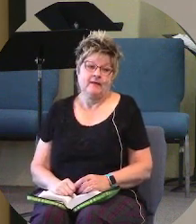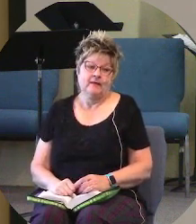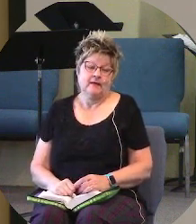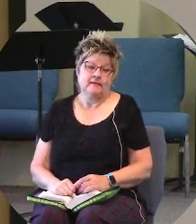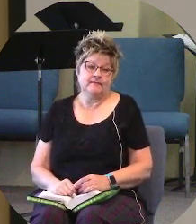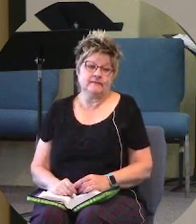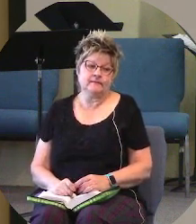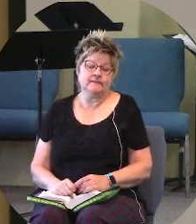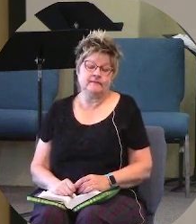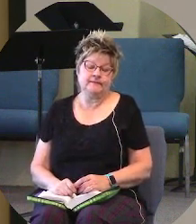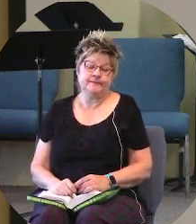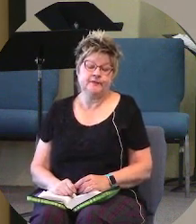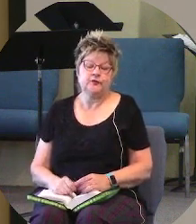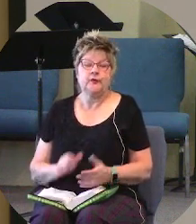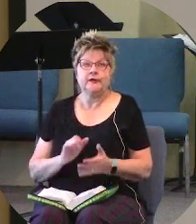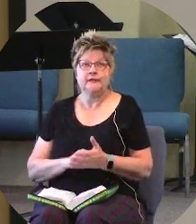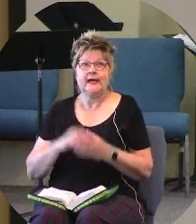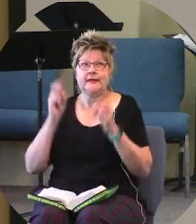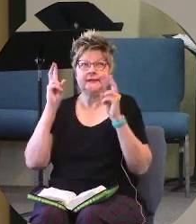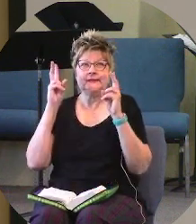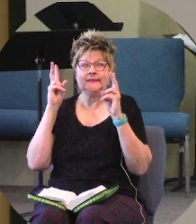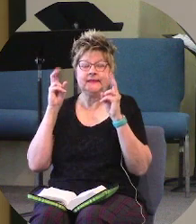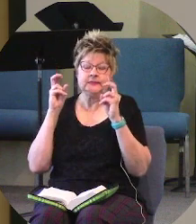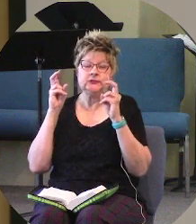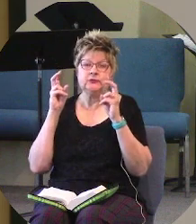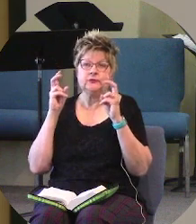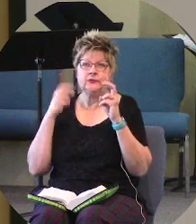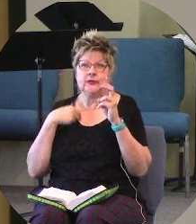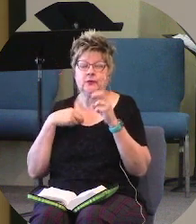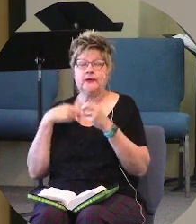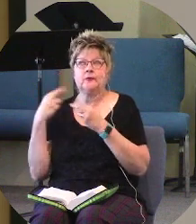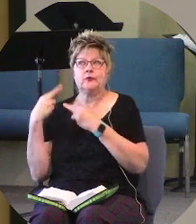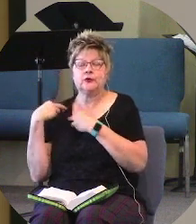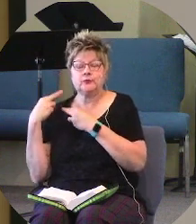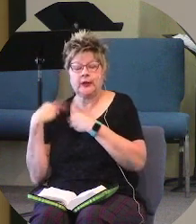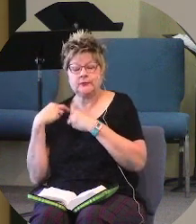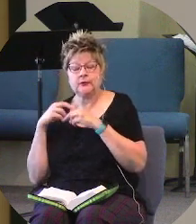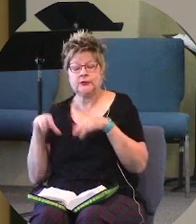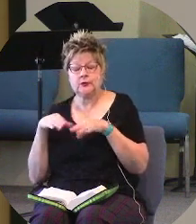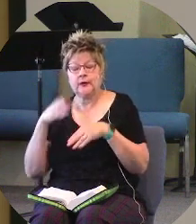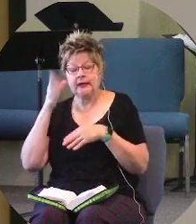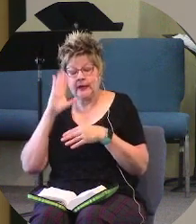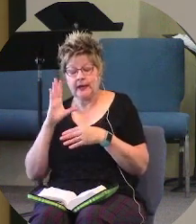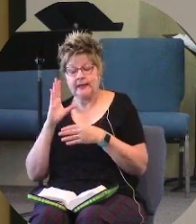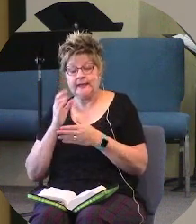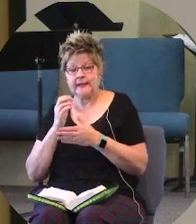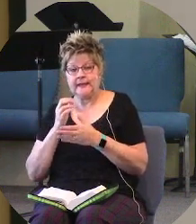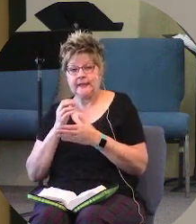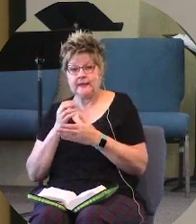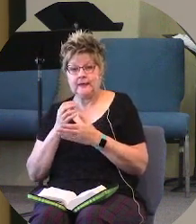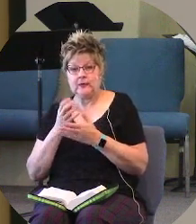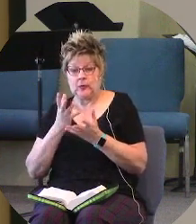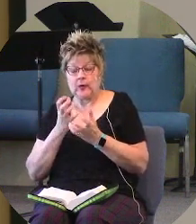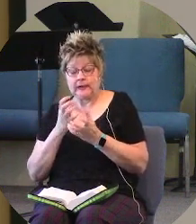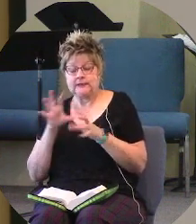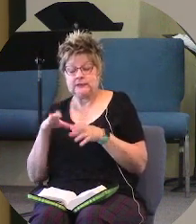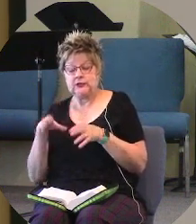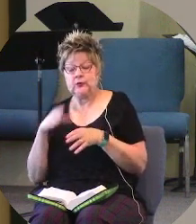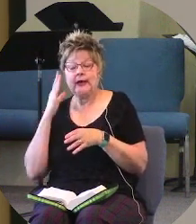there's that issue, that rub, that we're responsible to do what God has equipped us to do and know that he's